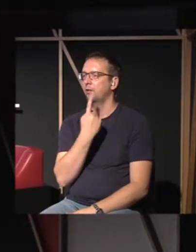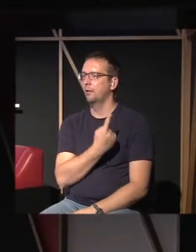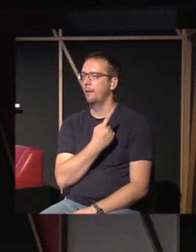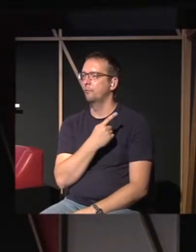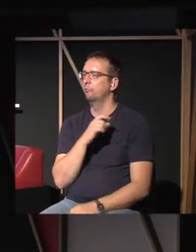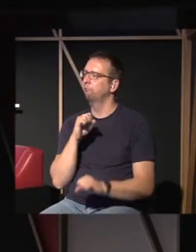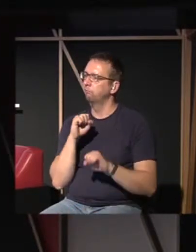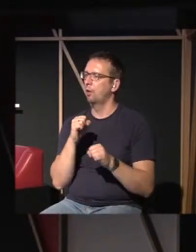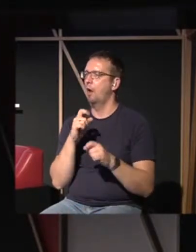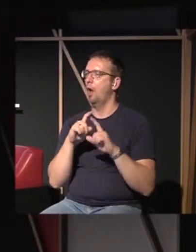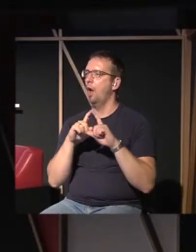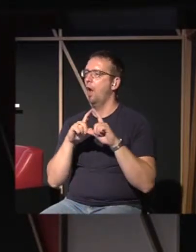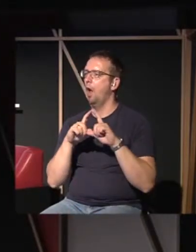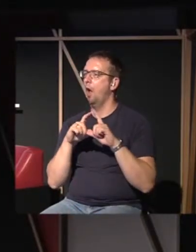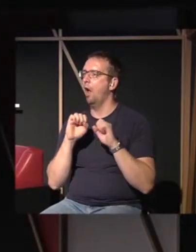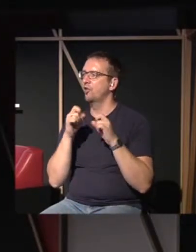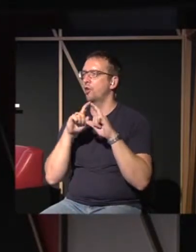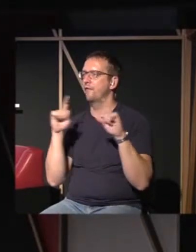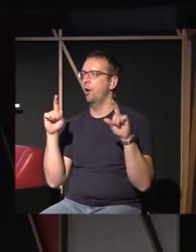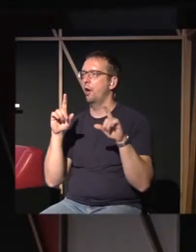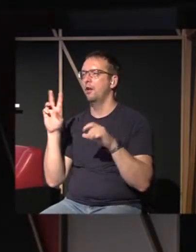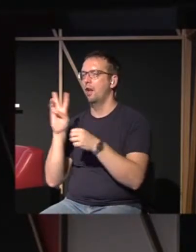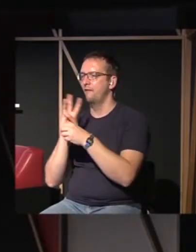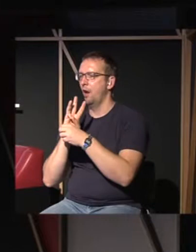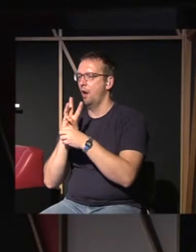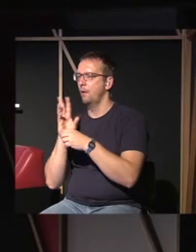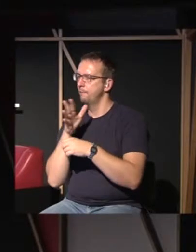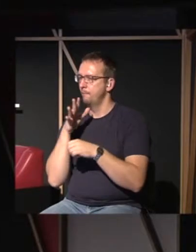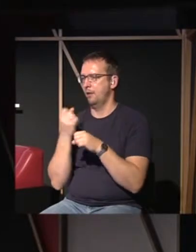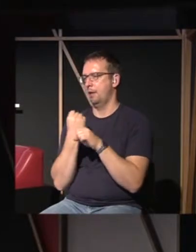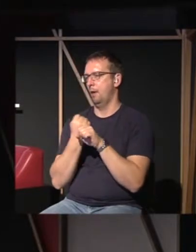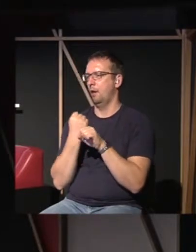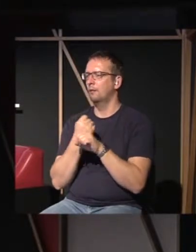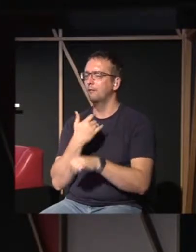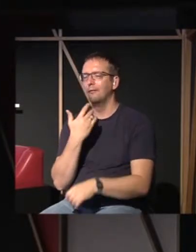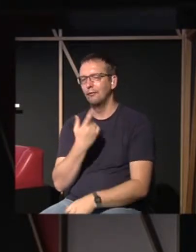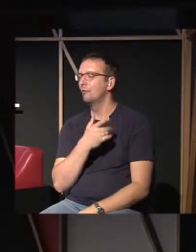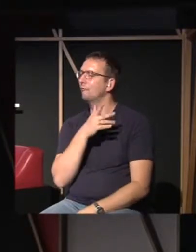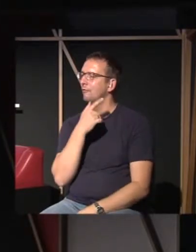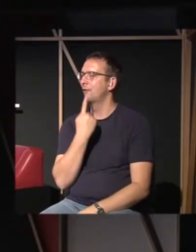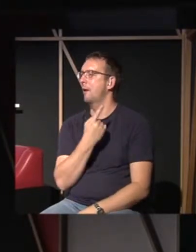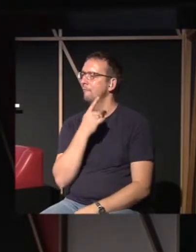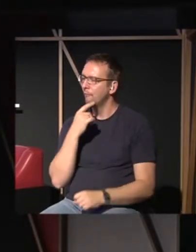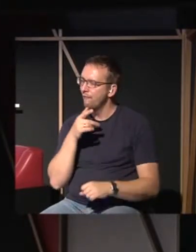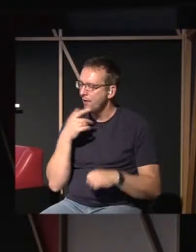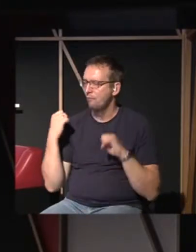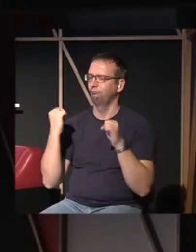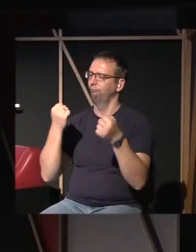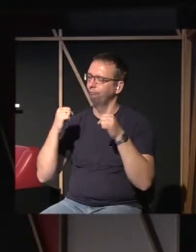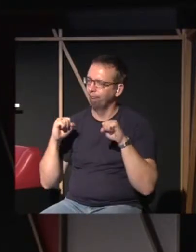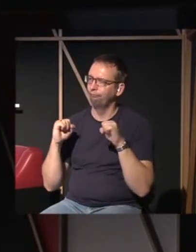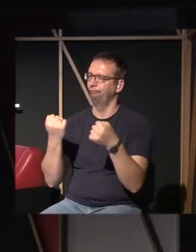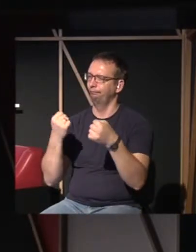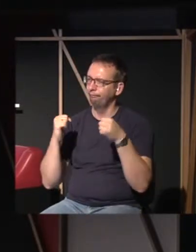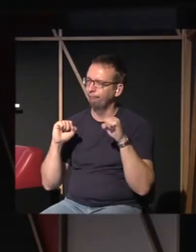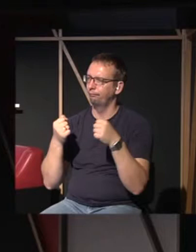been invaluable to us. It's been really helped to push us along. How has the Cafe Week of Action affected you in terms of your role at the club,